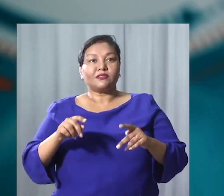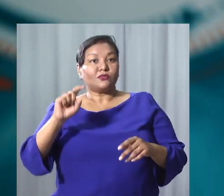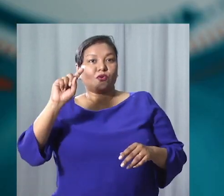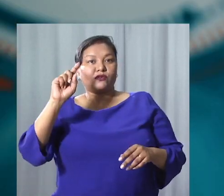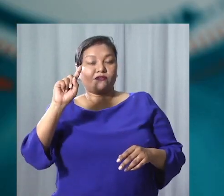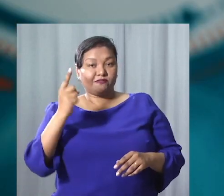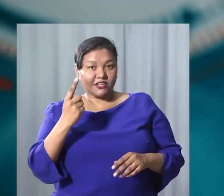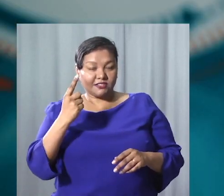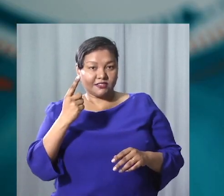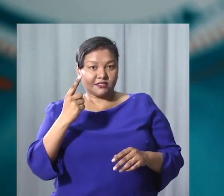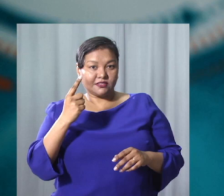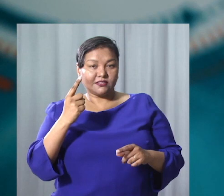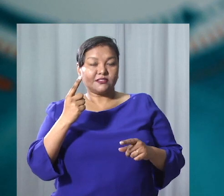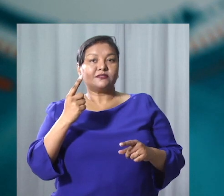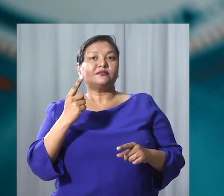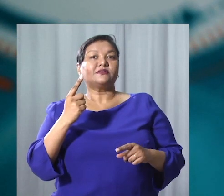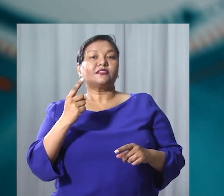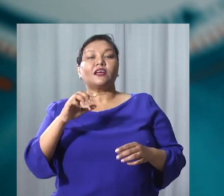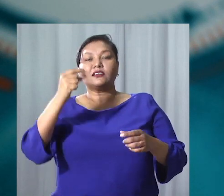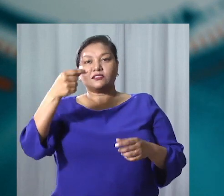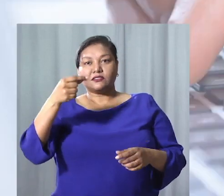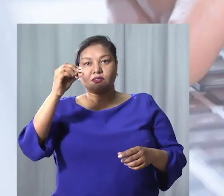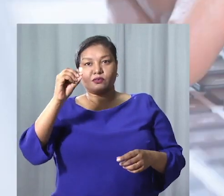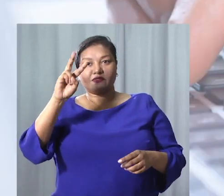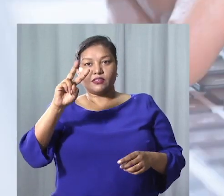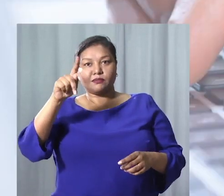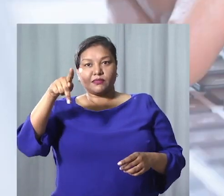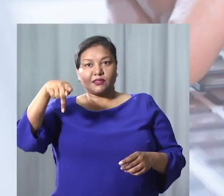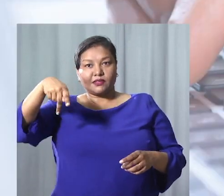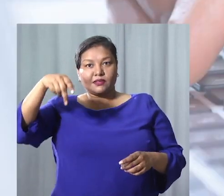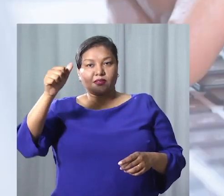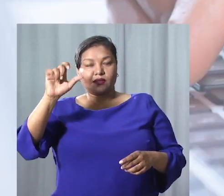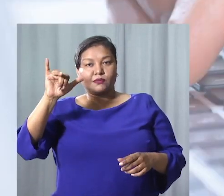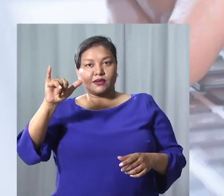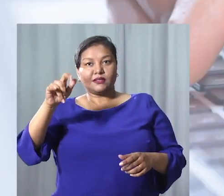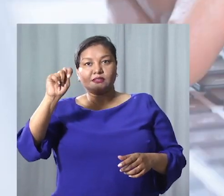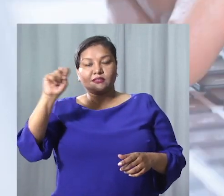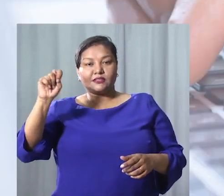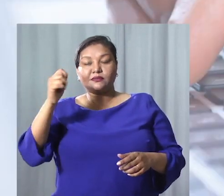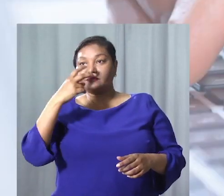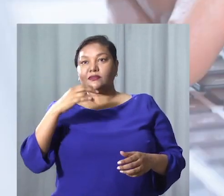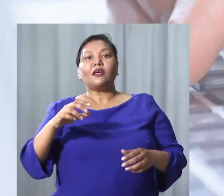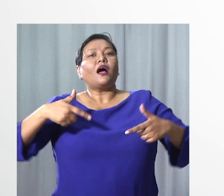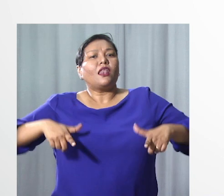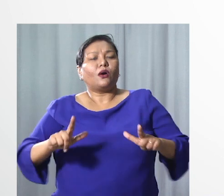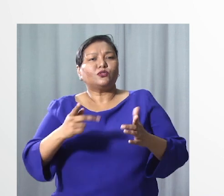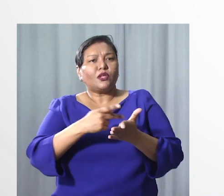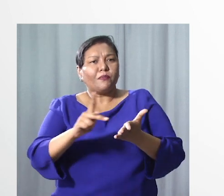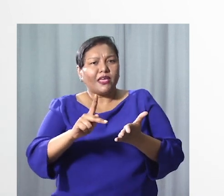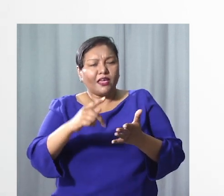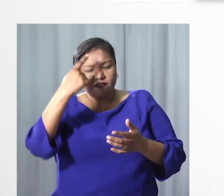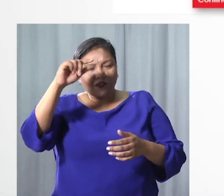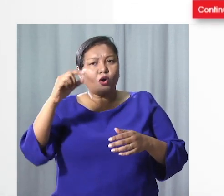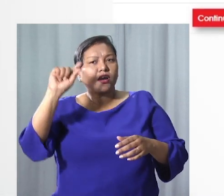a quick look at each, starting with GovPay TT. GovPay TT allows you to safely pay online for